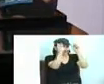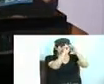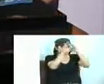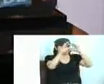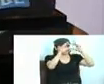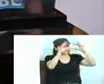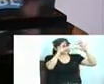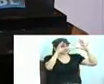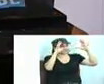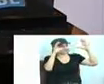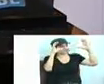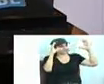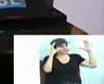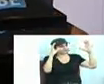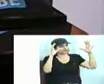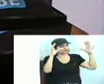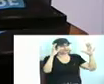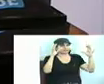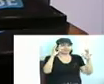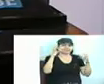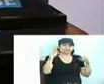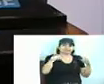imagination. We'll